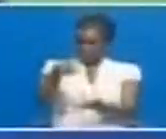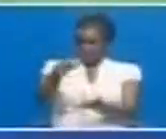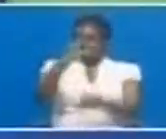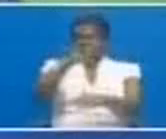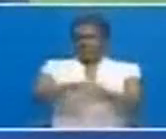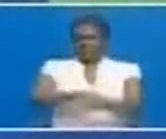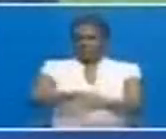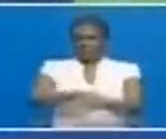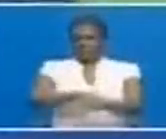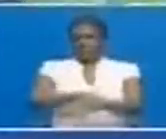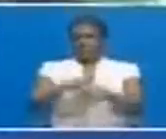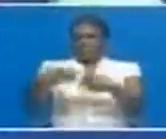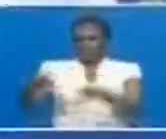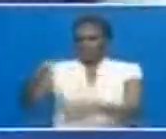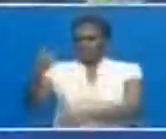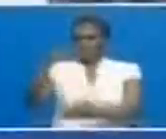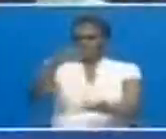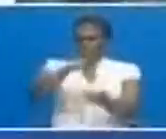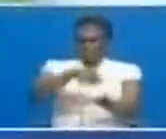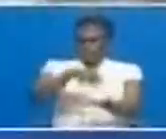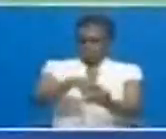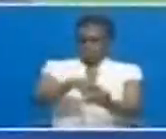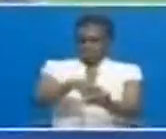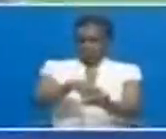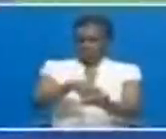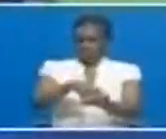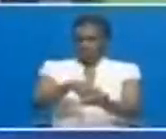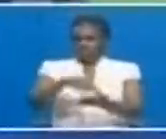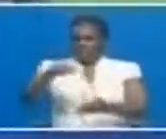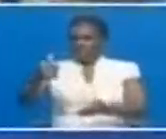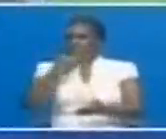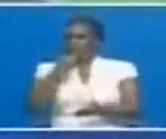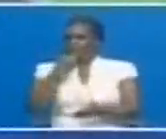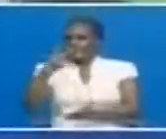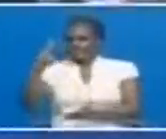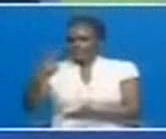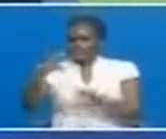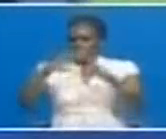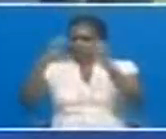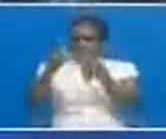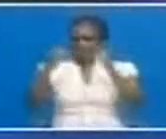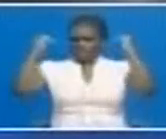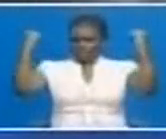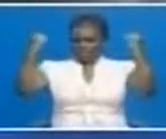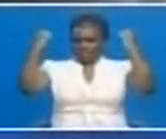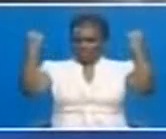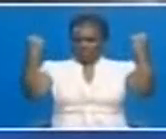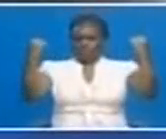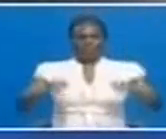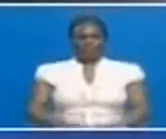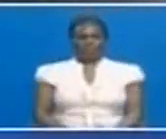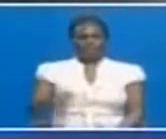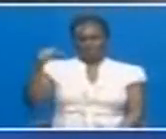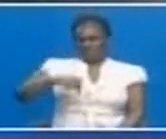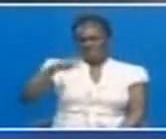his qualification. He lost his first race on Kenyan soil to Ferguson Rotich, who will make his second World Championships appearance.